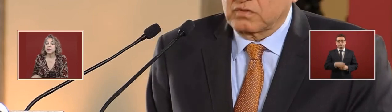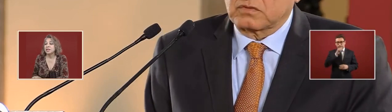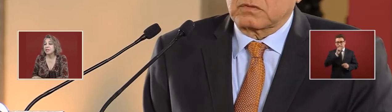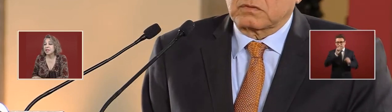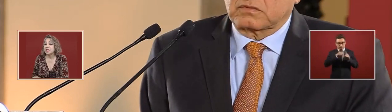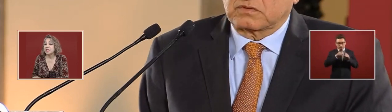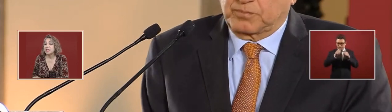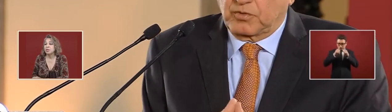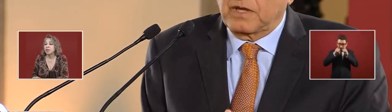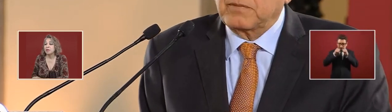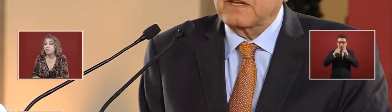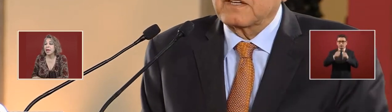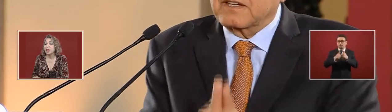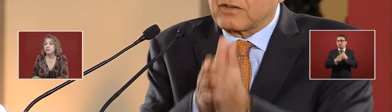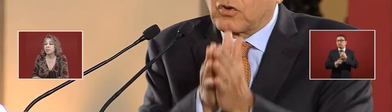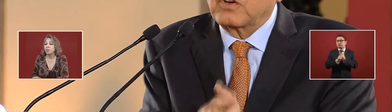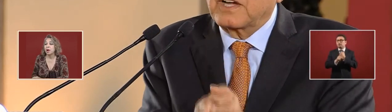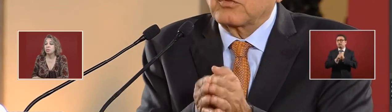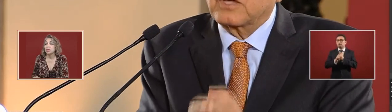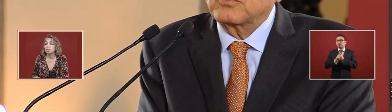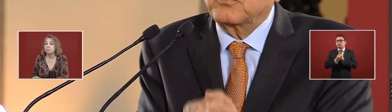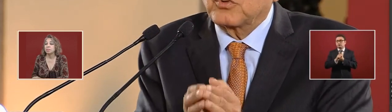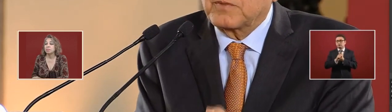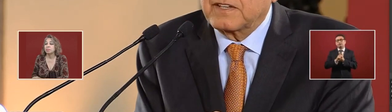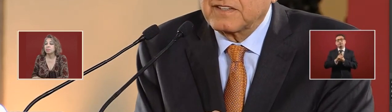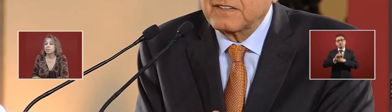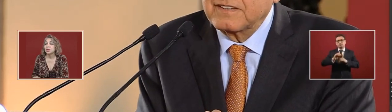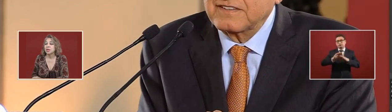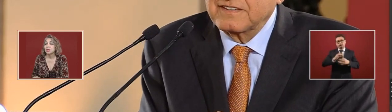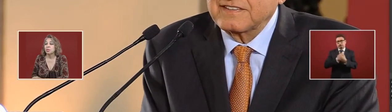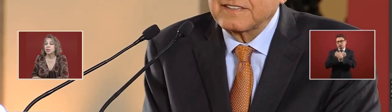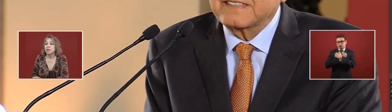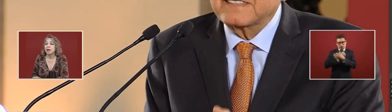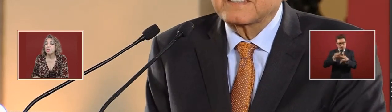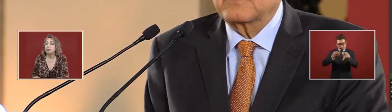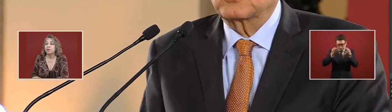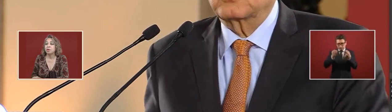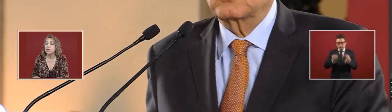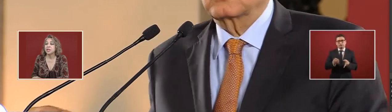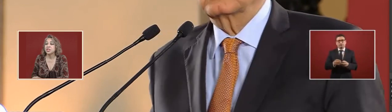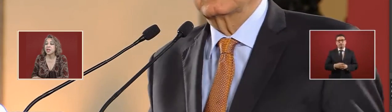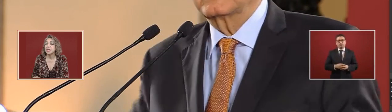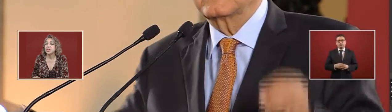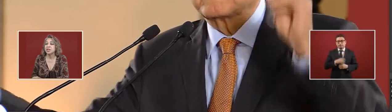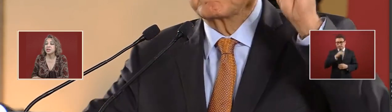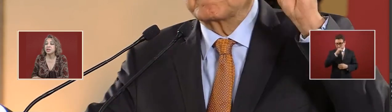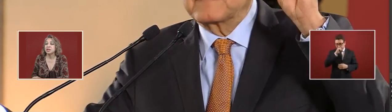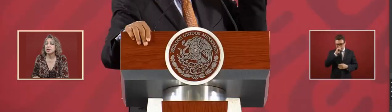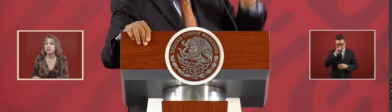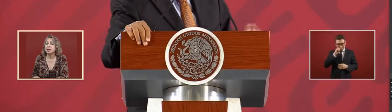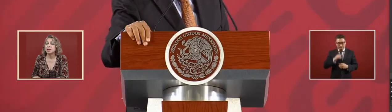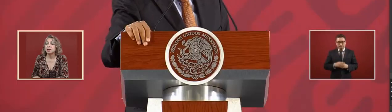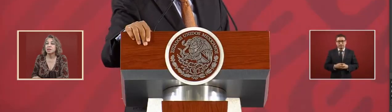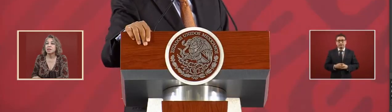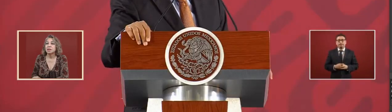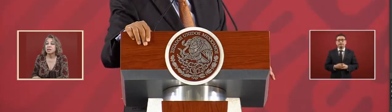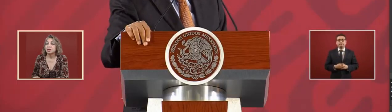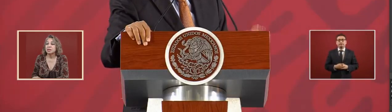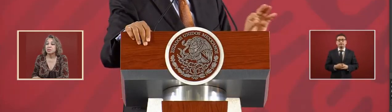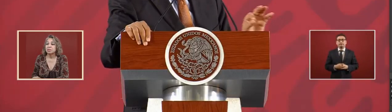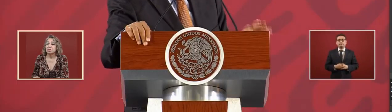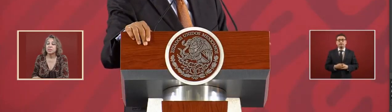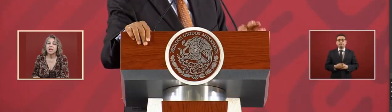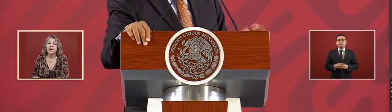asunto, that they deal el with the matter, the problem, formal. With formal education, en